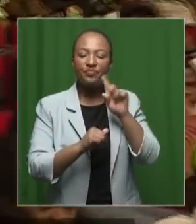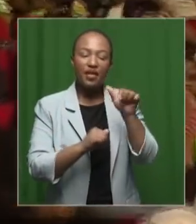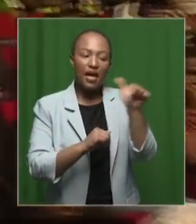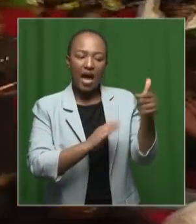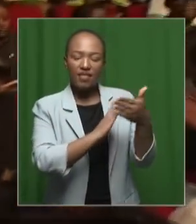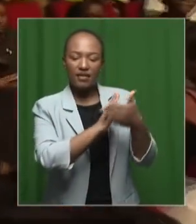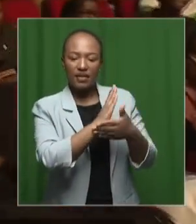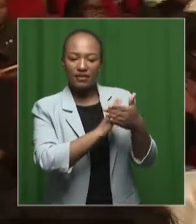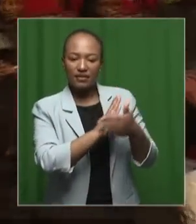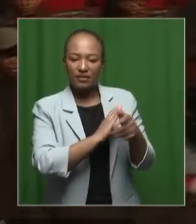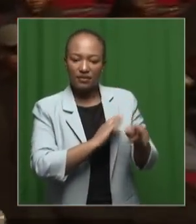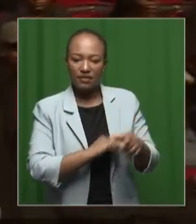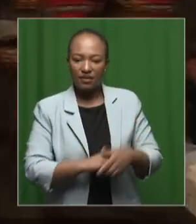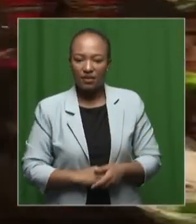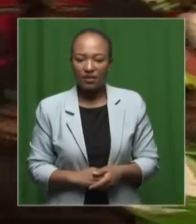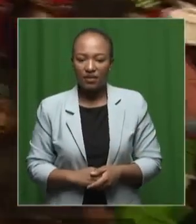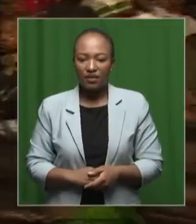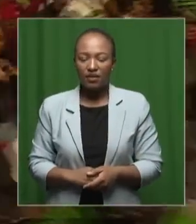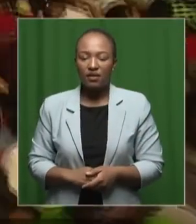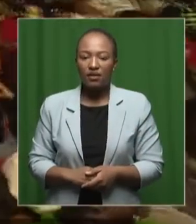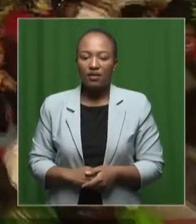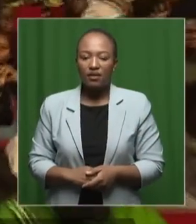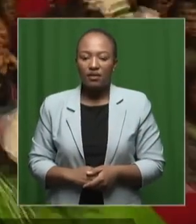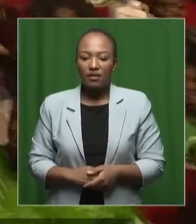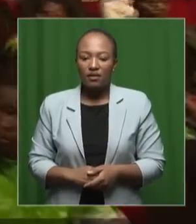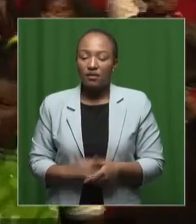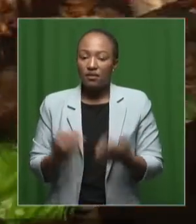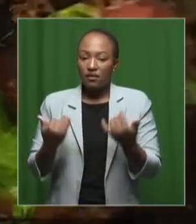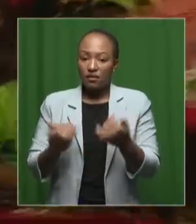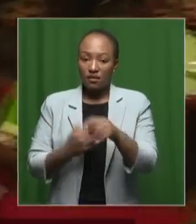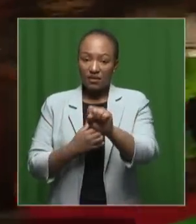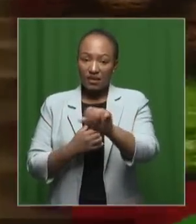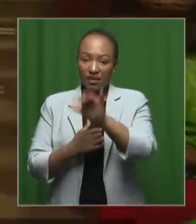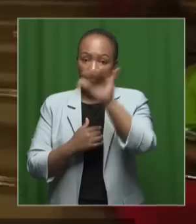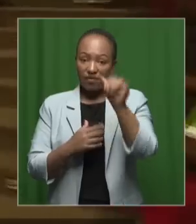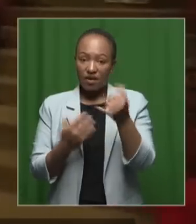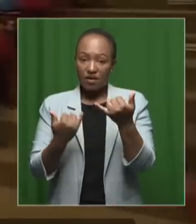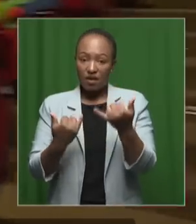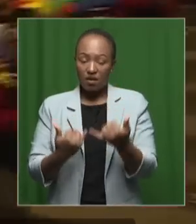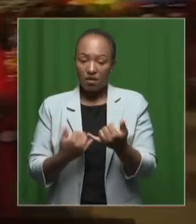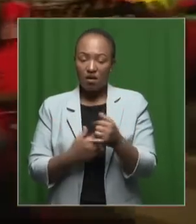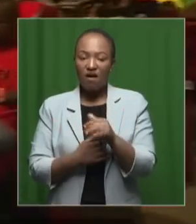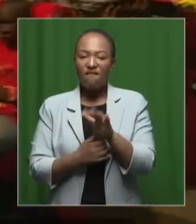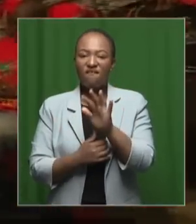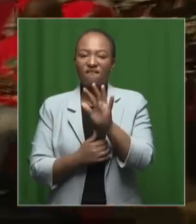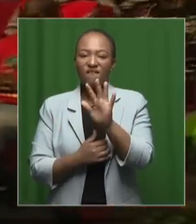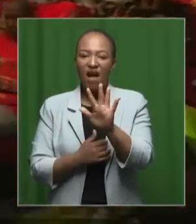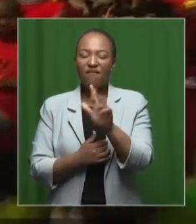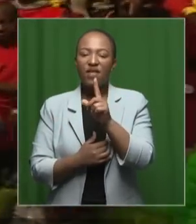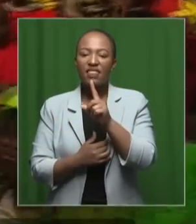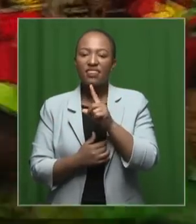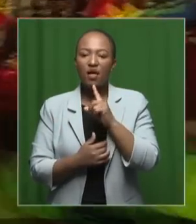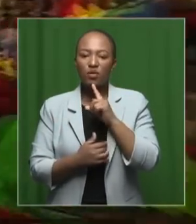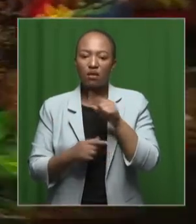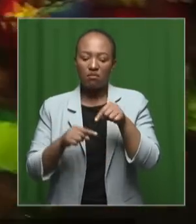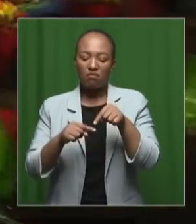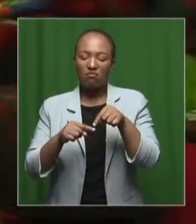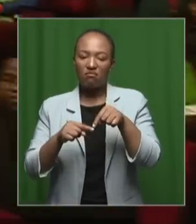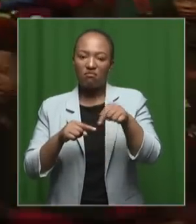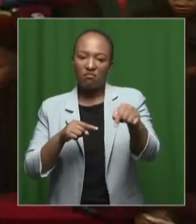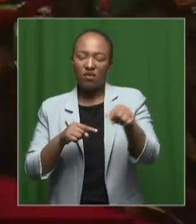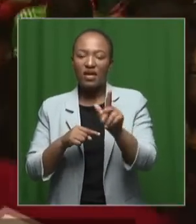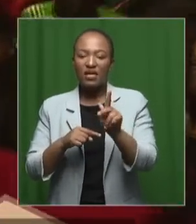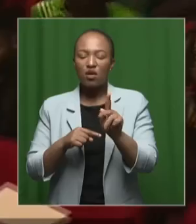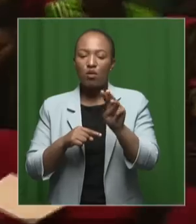Look, South Africa has over 5,000 kilometers in terms of land border, right?